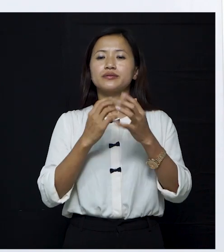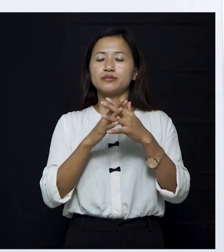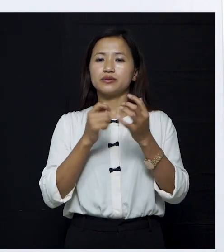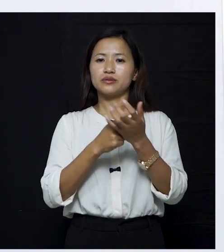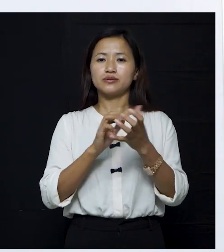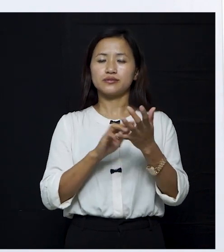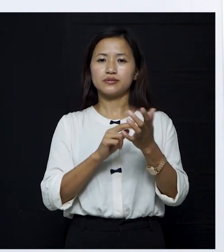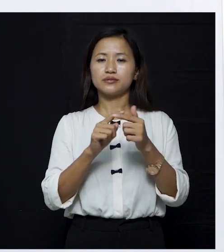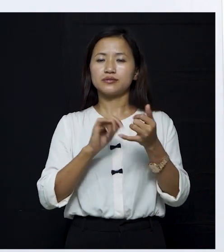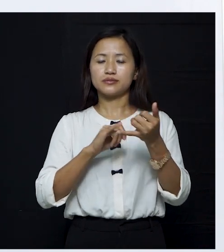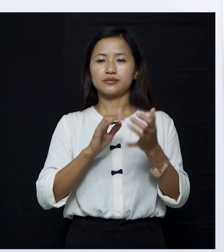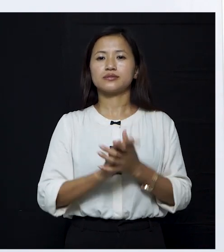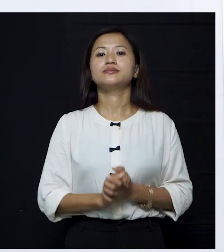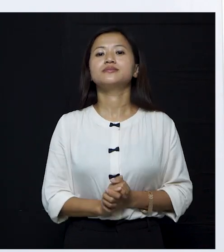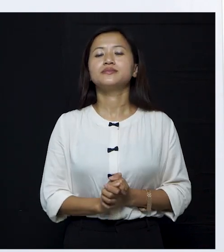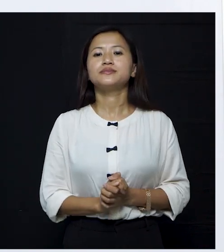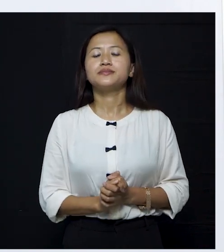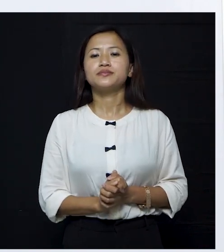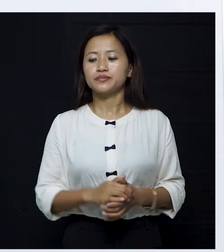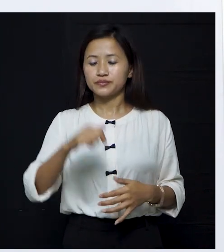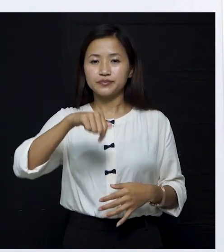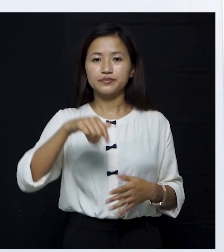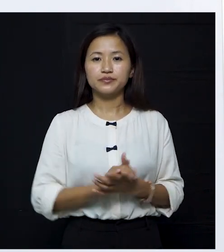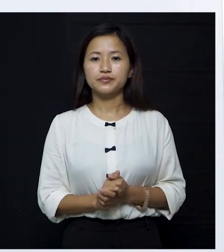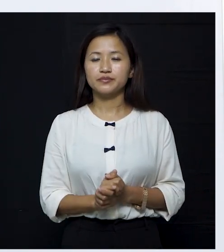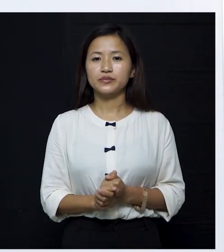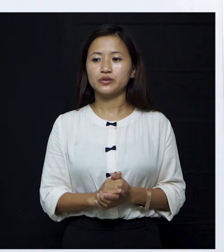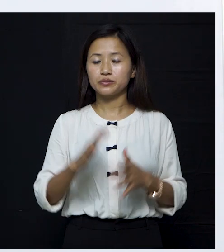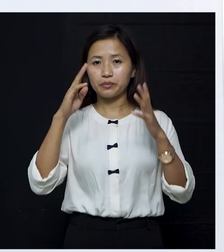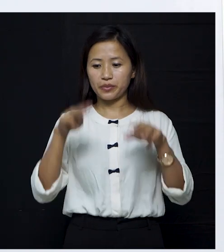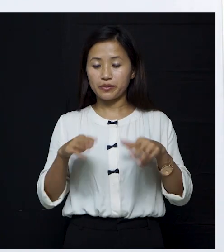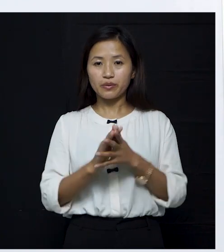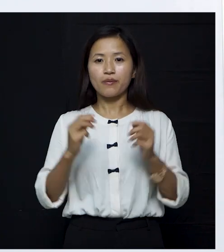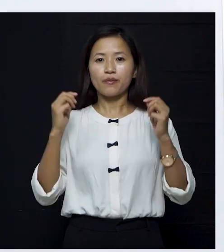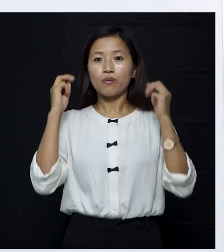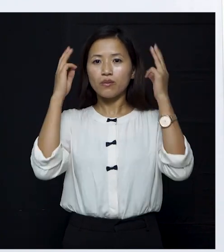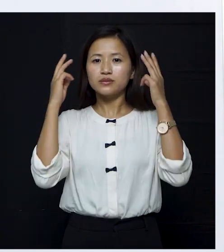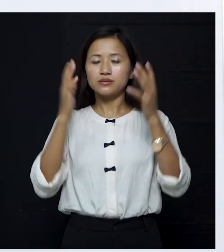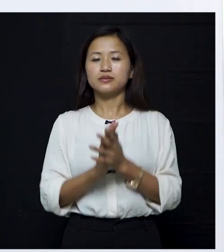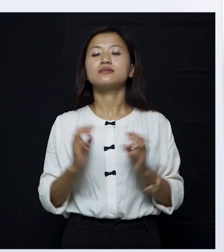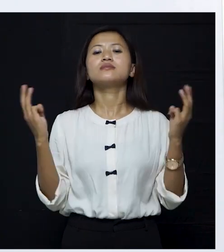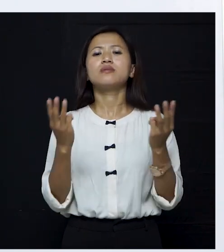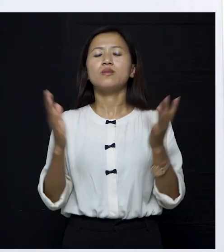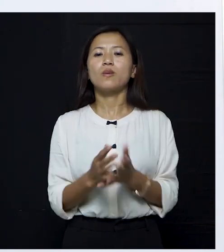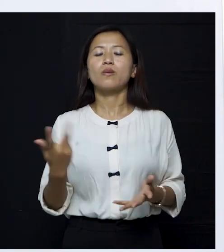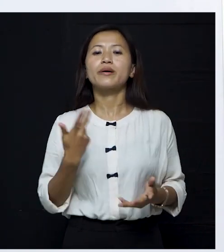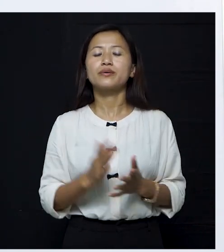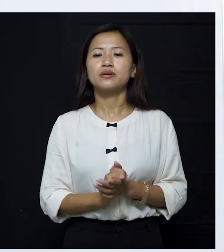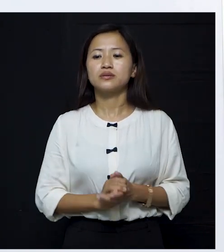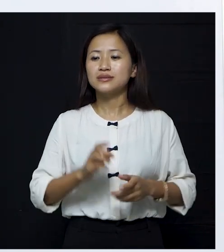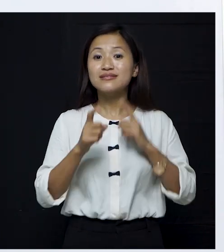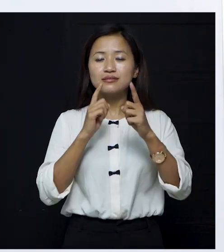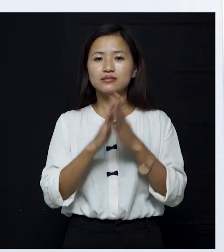19, consumer awareness. Now, you may be wondering, okay? You may be wondering why we are going to discuss